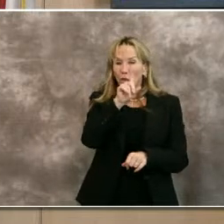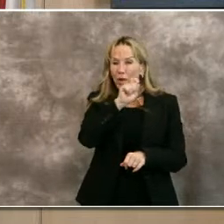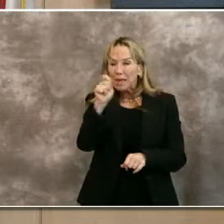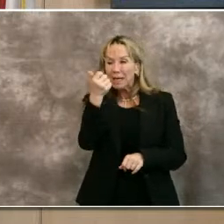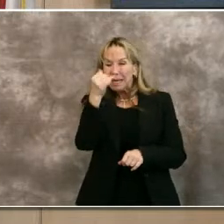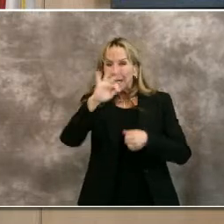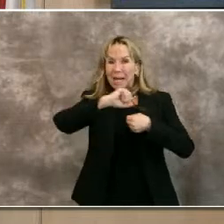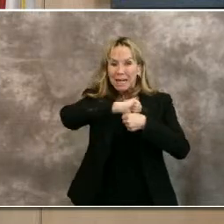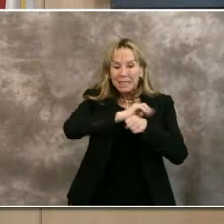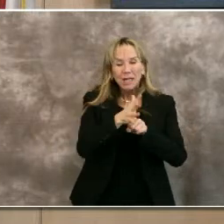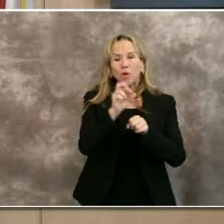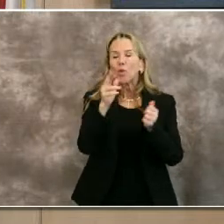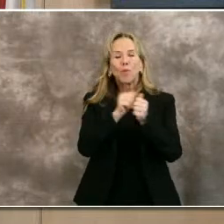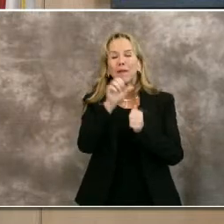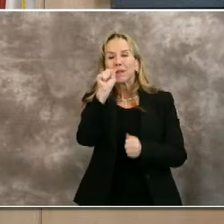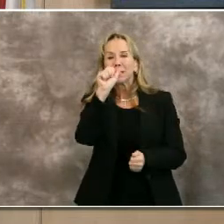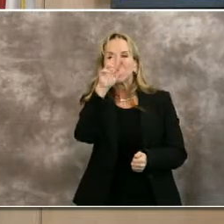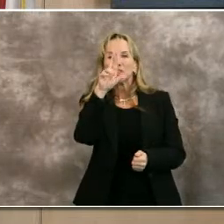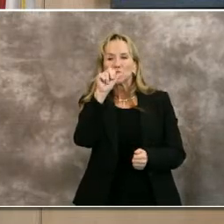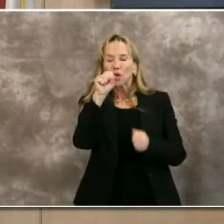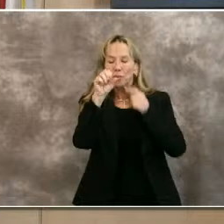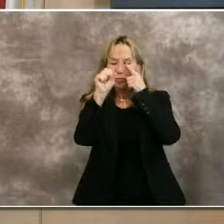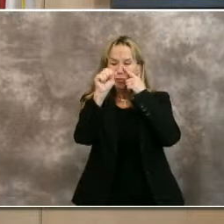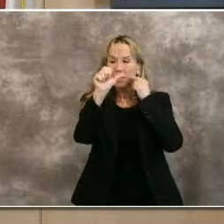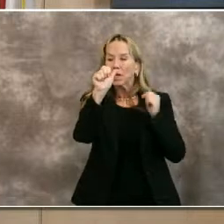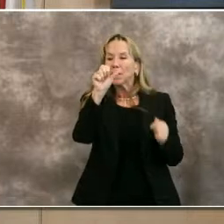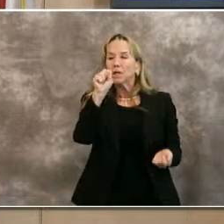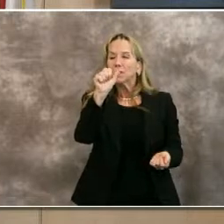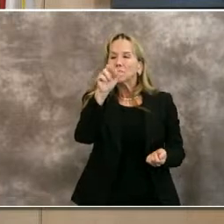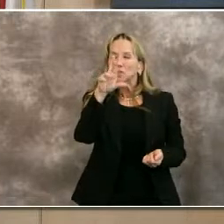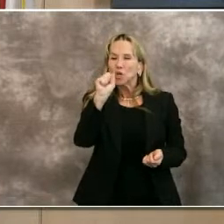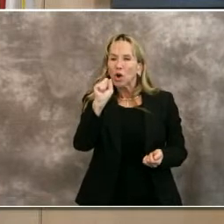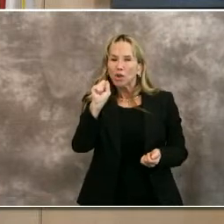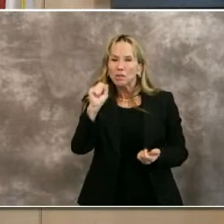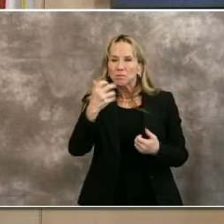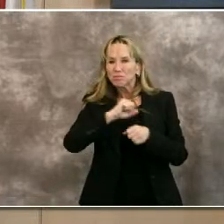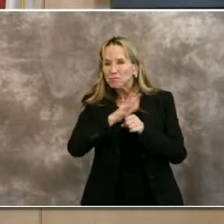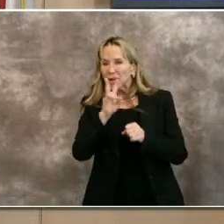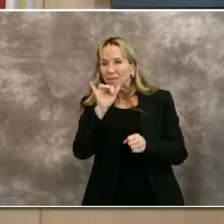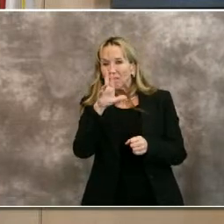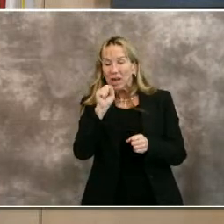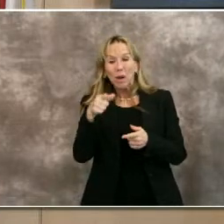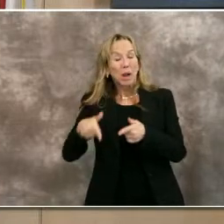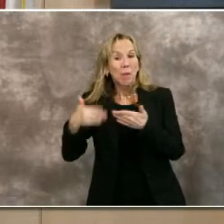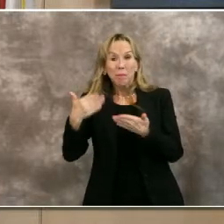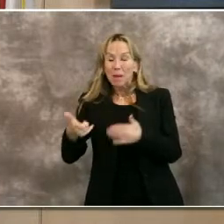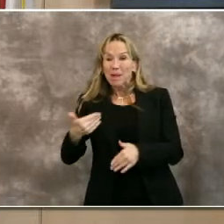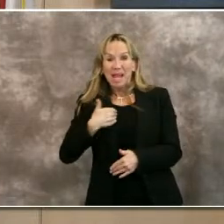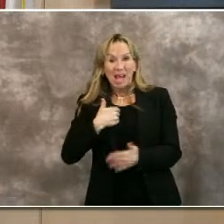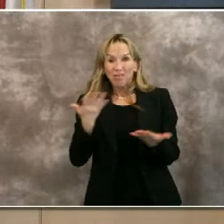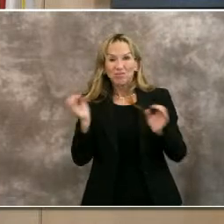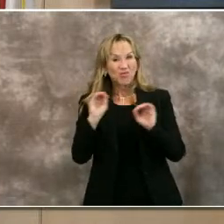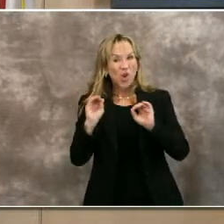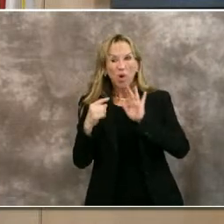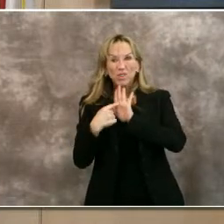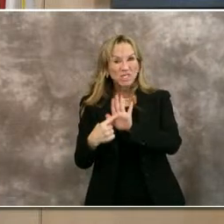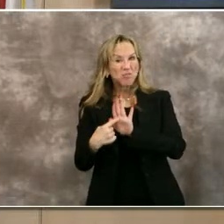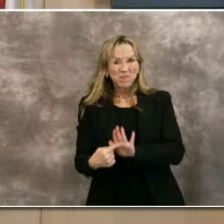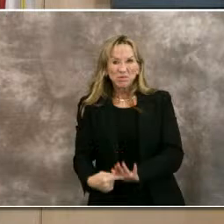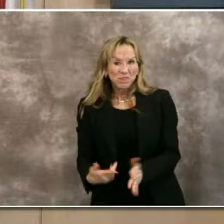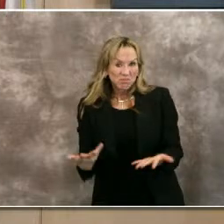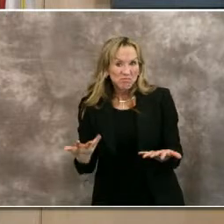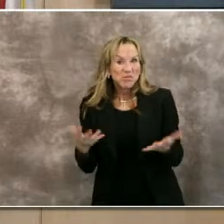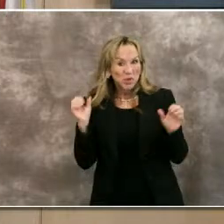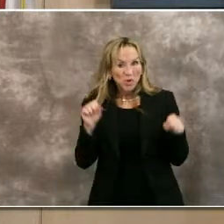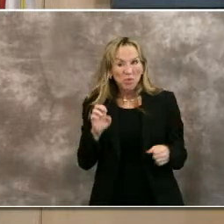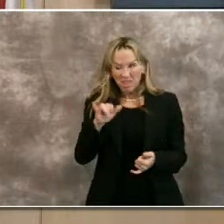or infected with the SARS-CoV-2 virus might have only asymptomatic infections. And so the fact that we're